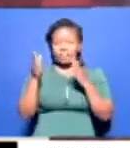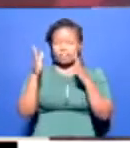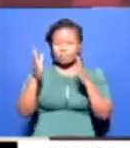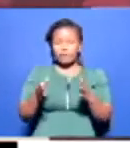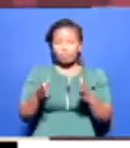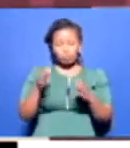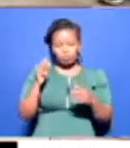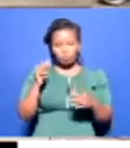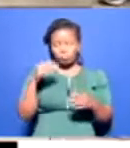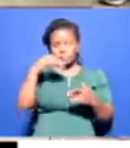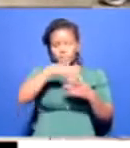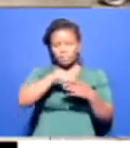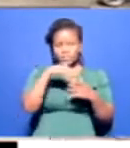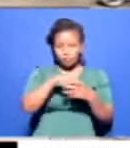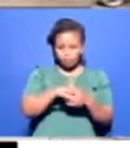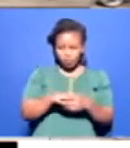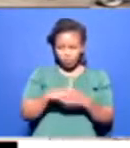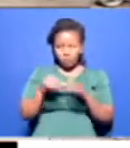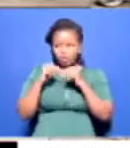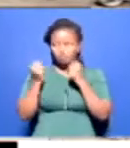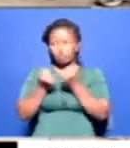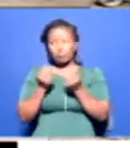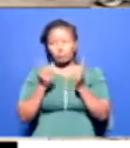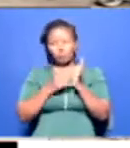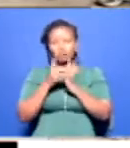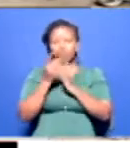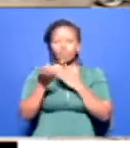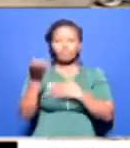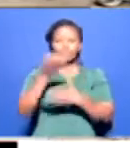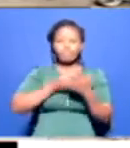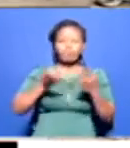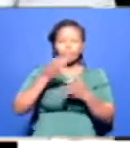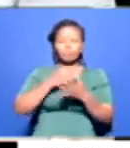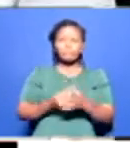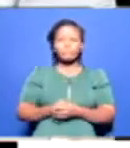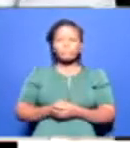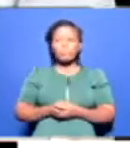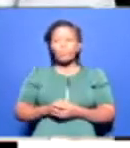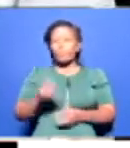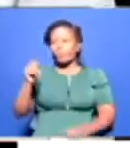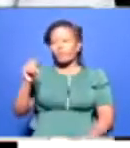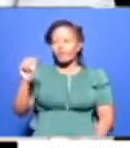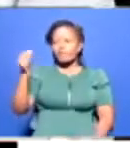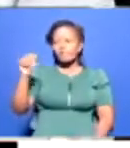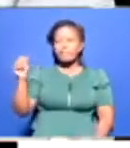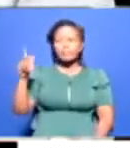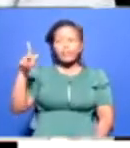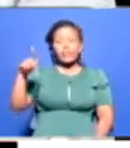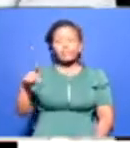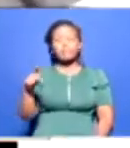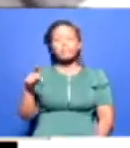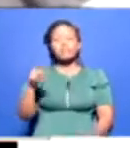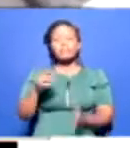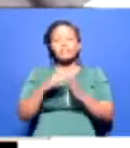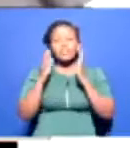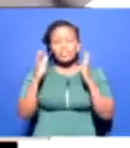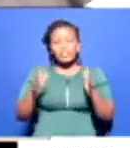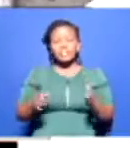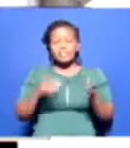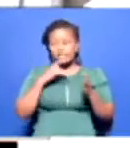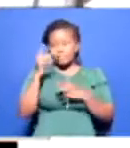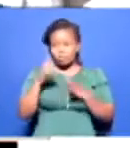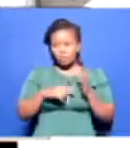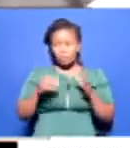in socio-economic development. Meanwhile, the Service Party leader Mwangi Kiunjuri has affirmed that the party is firmly behind the